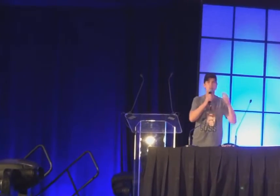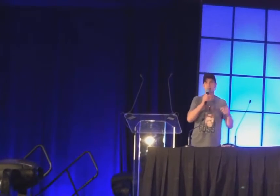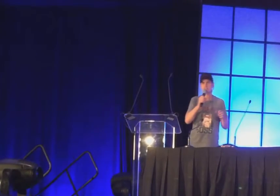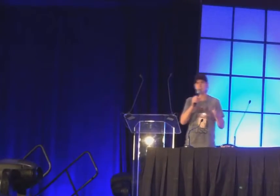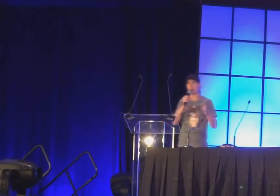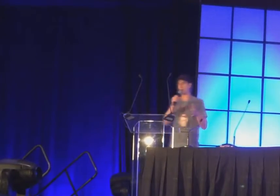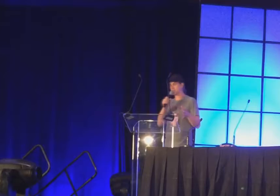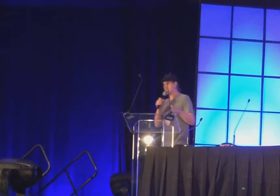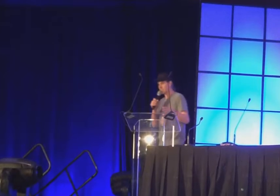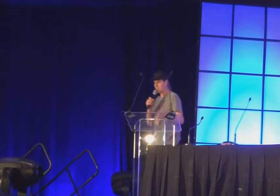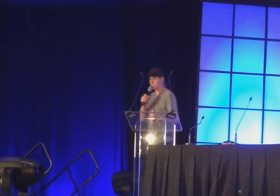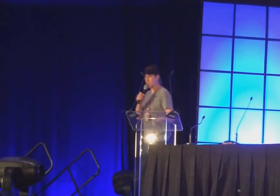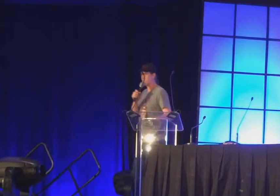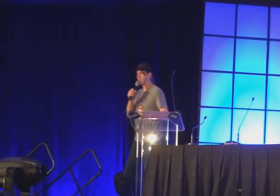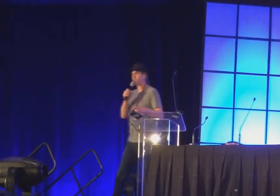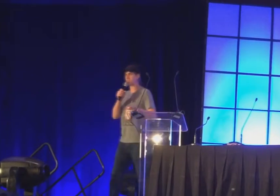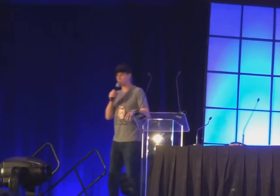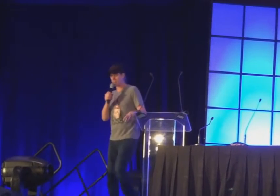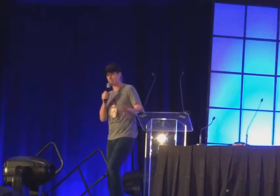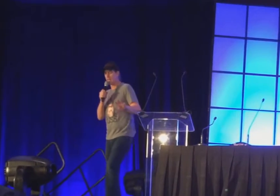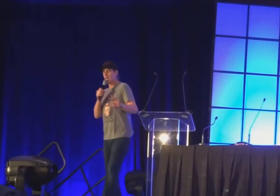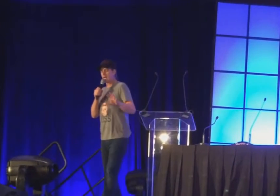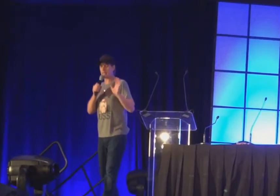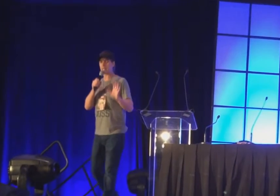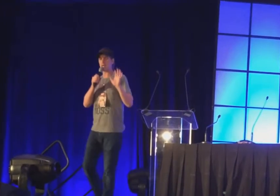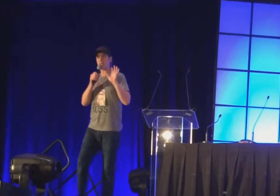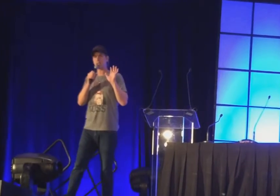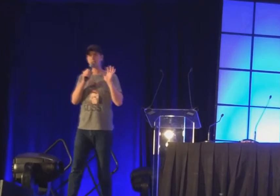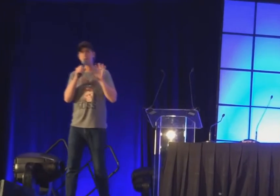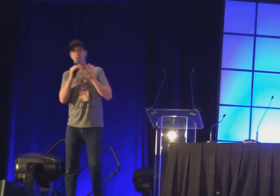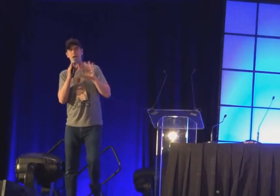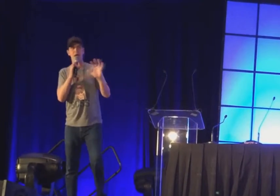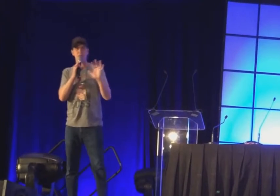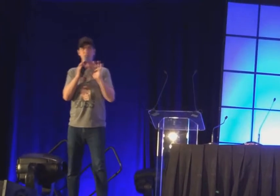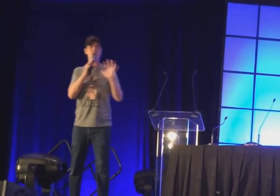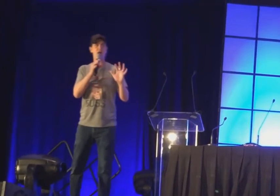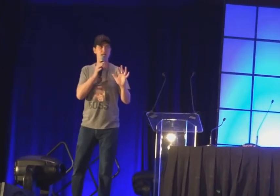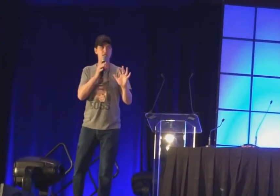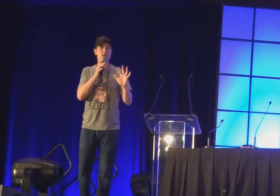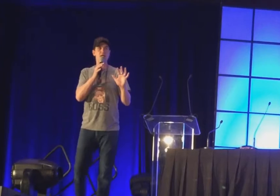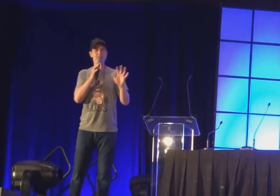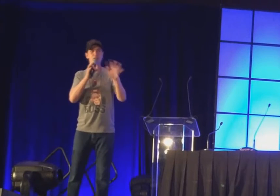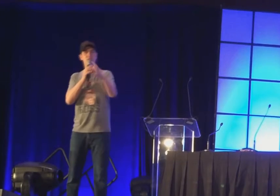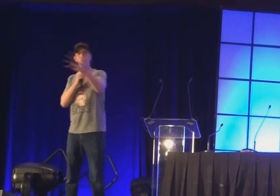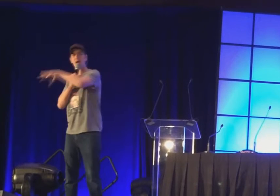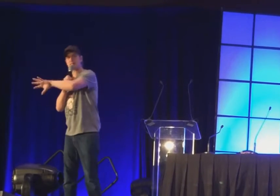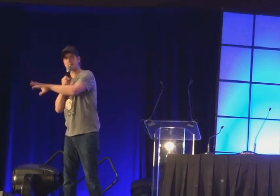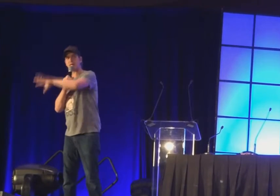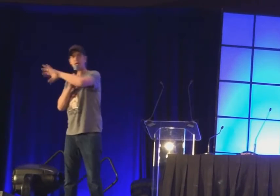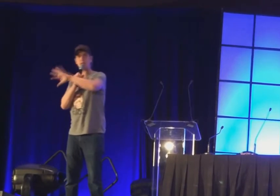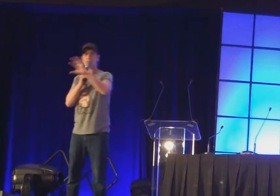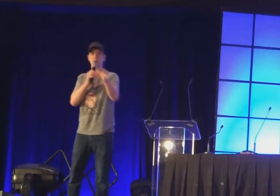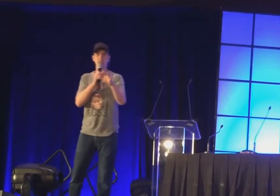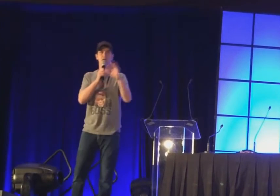it was right when I got sober. I had about 6 months sober, 5 months sober, and Kevin and I hadn't been talking because I was a